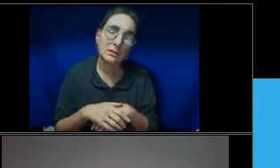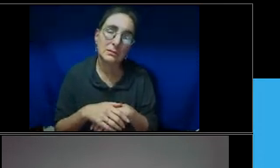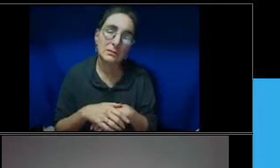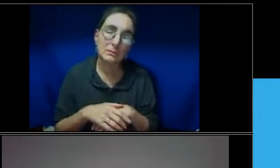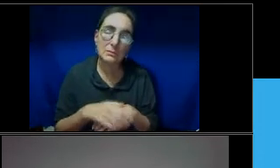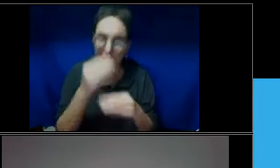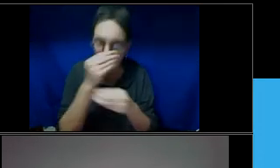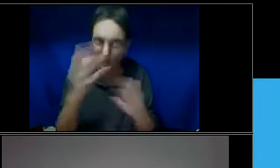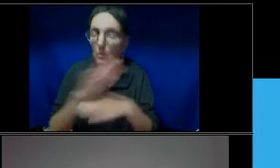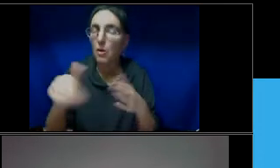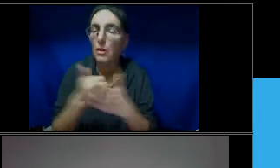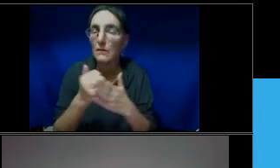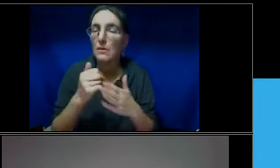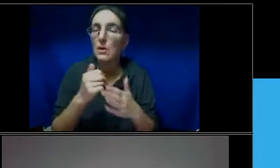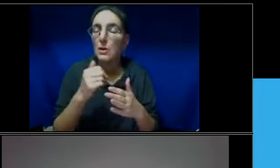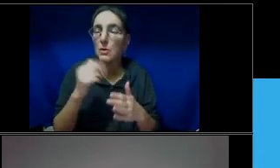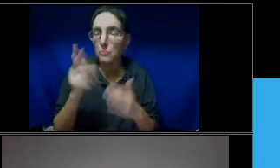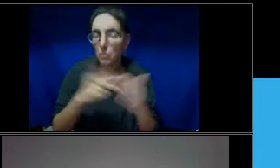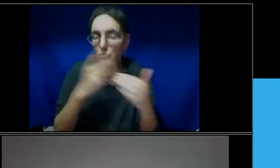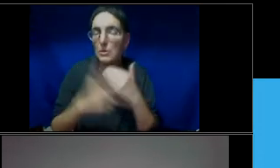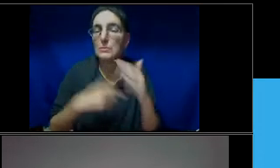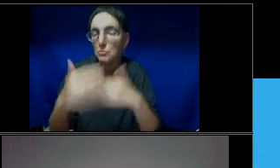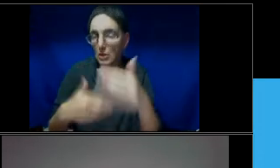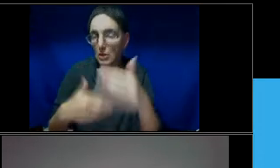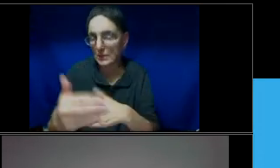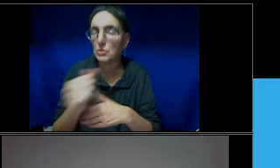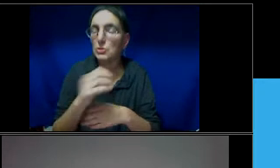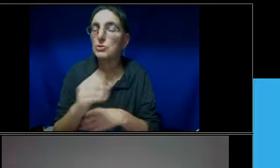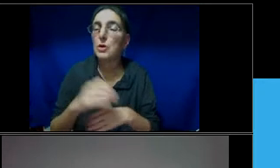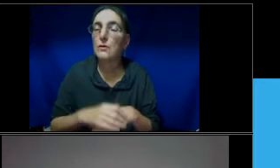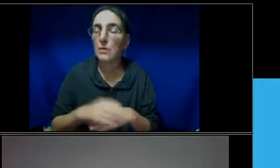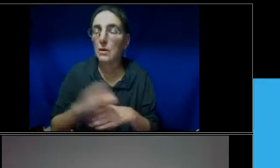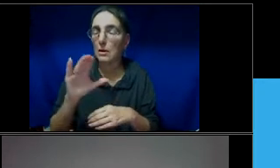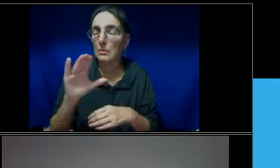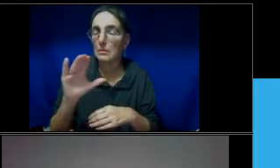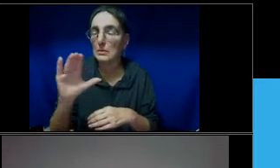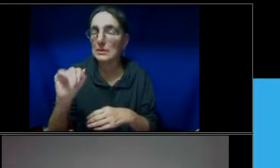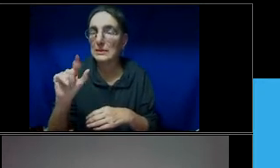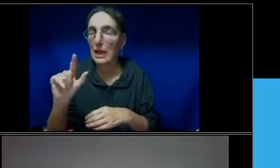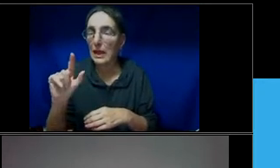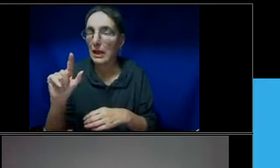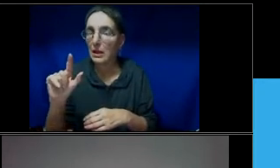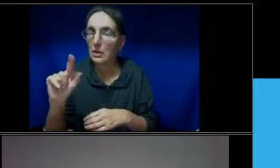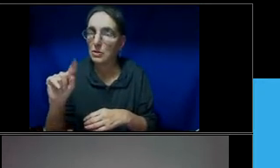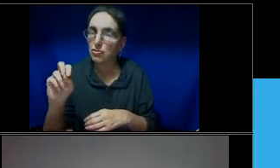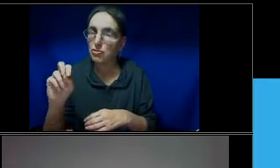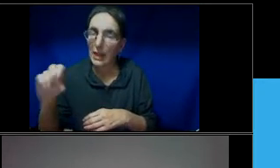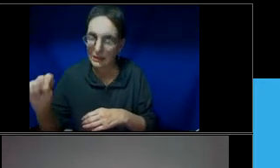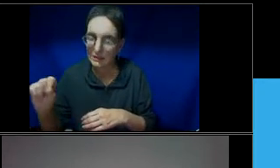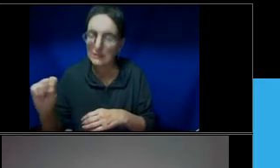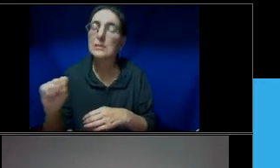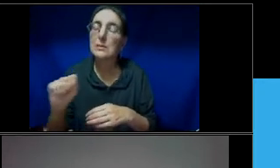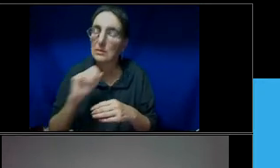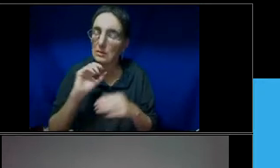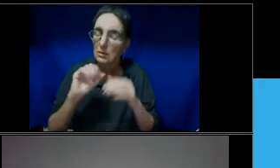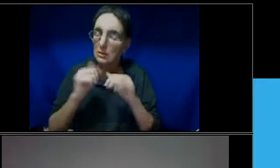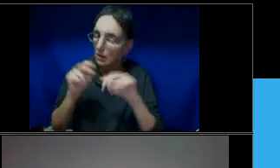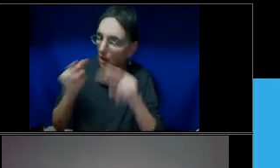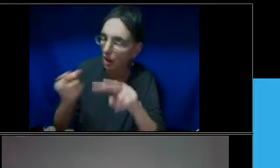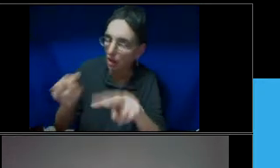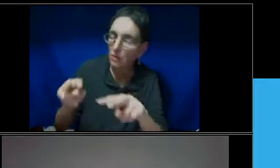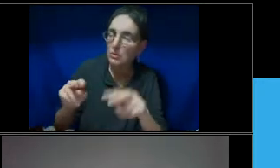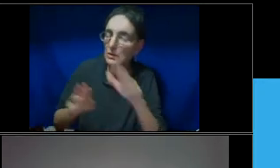our programs, processes. And so from a Caltrans perspective, looking at how the development of an EAC came